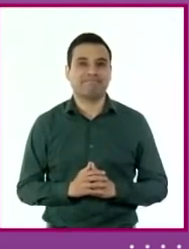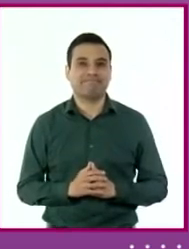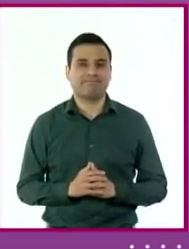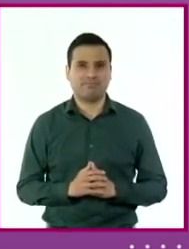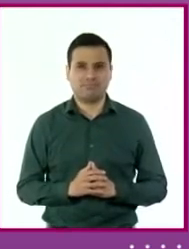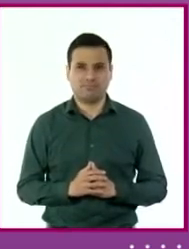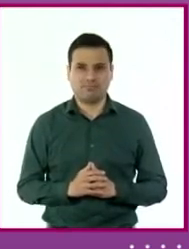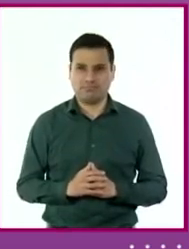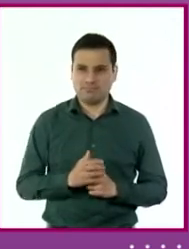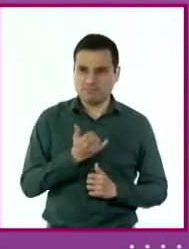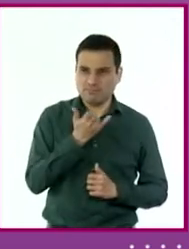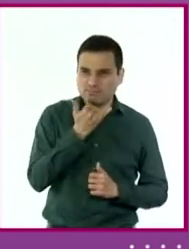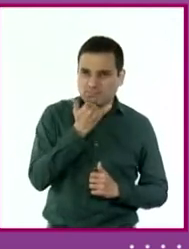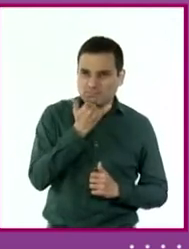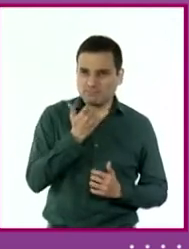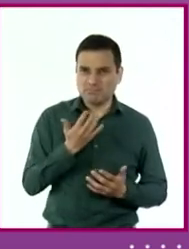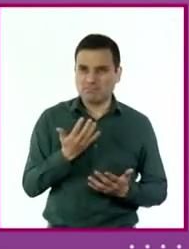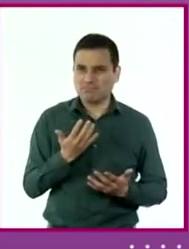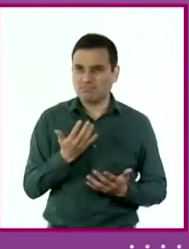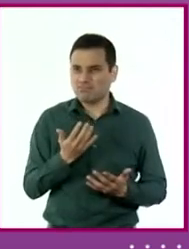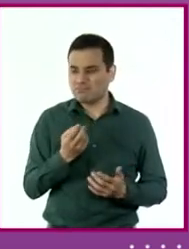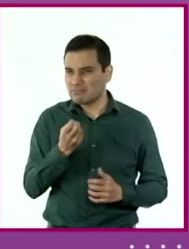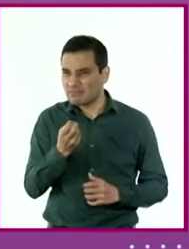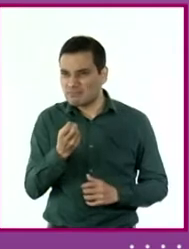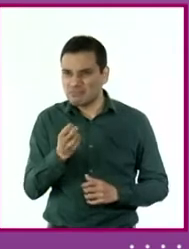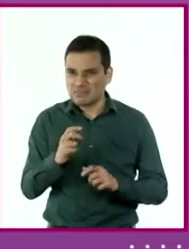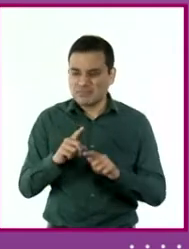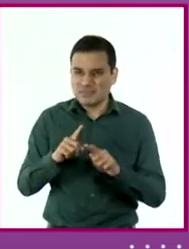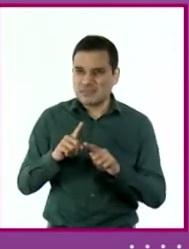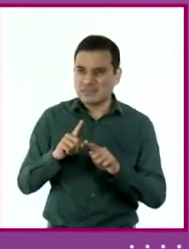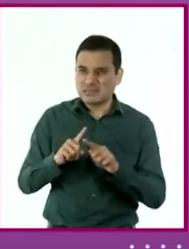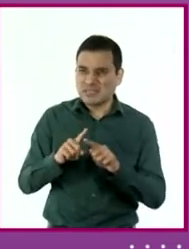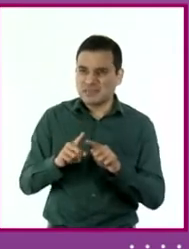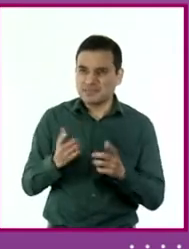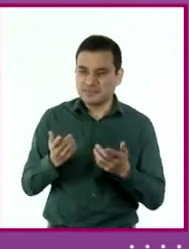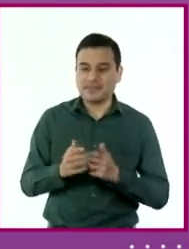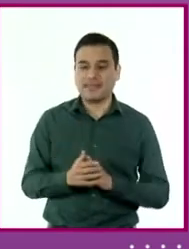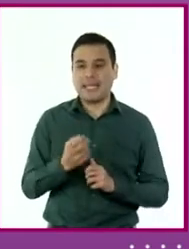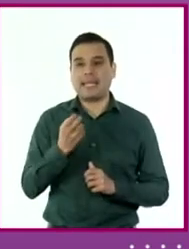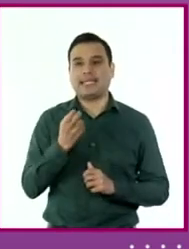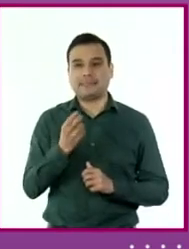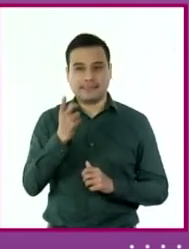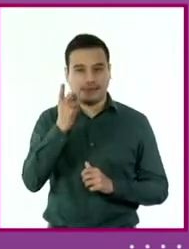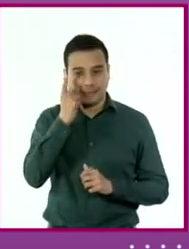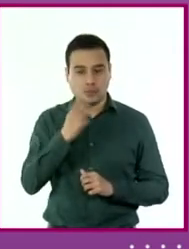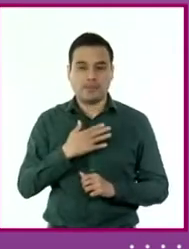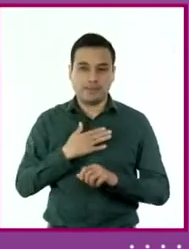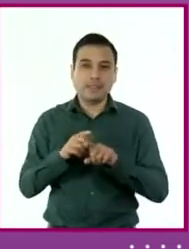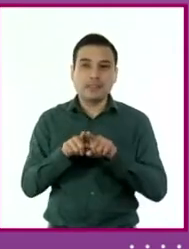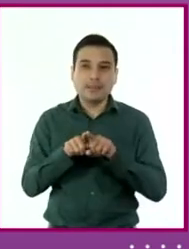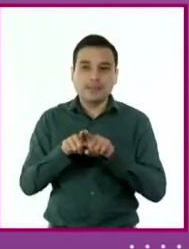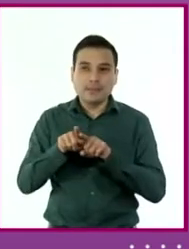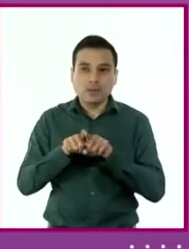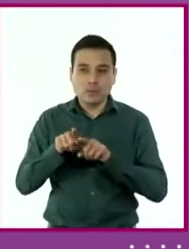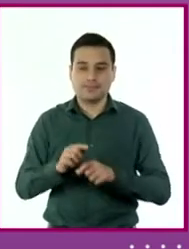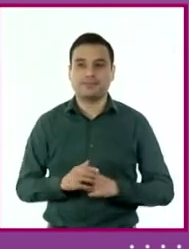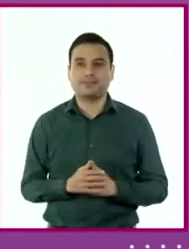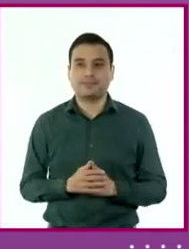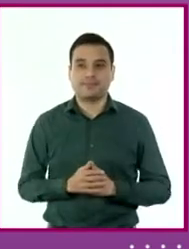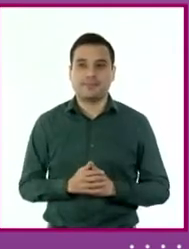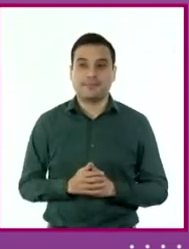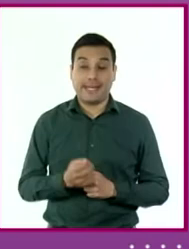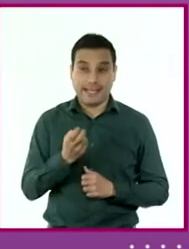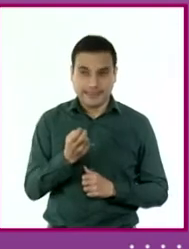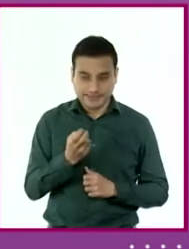Sorry. Who's this? Look, this is Diego. He's my brother. And this is